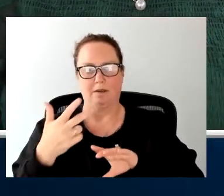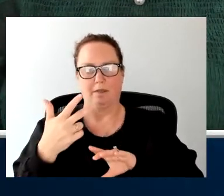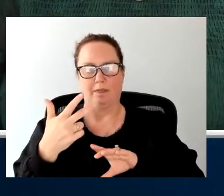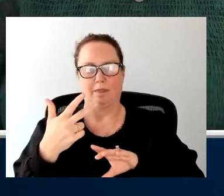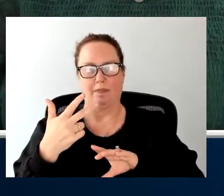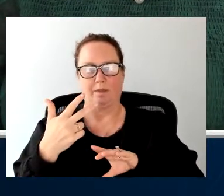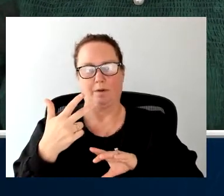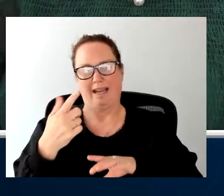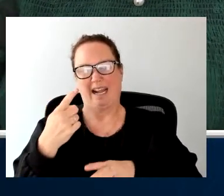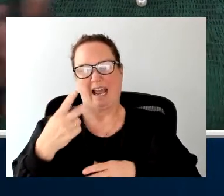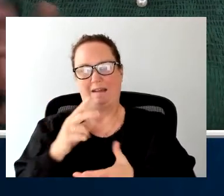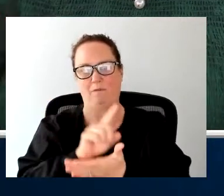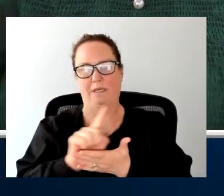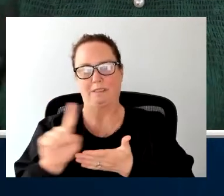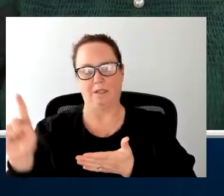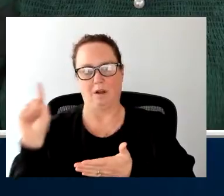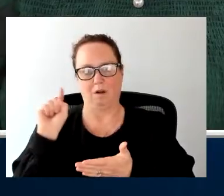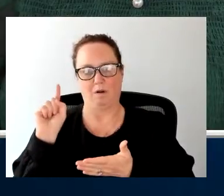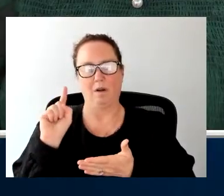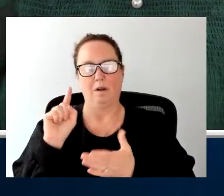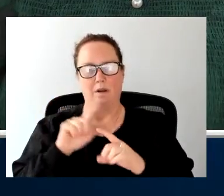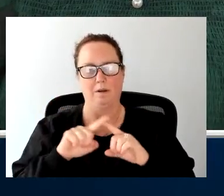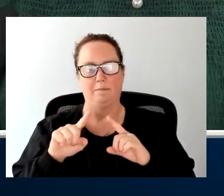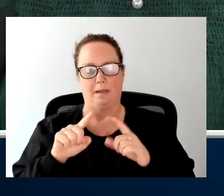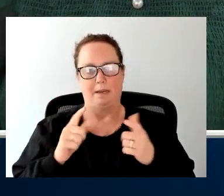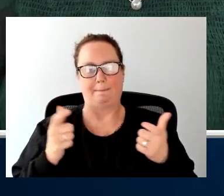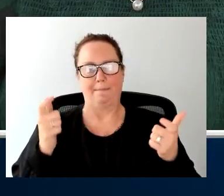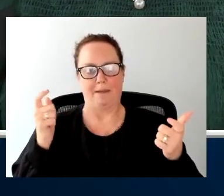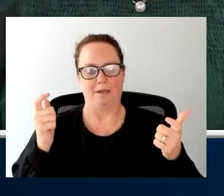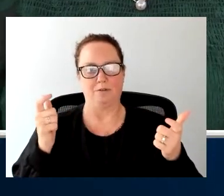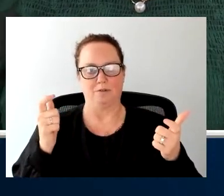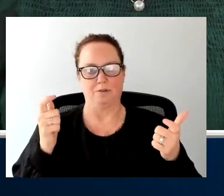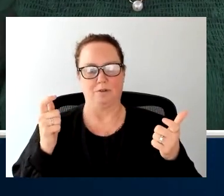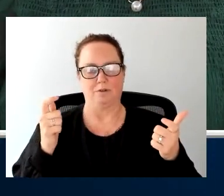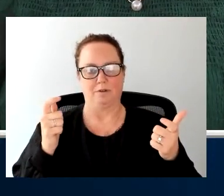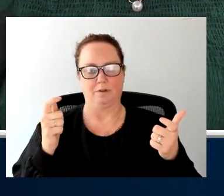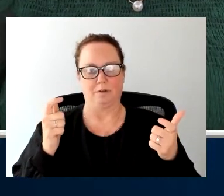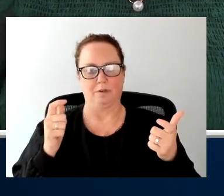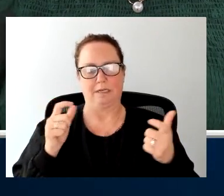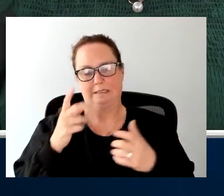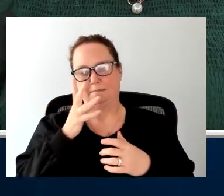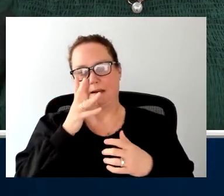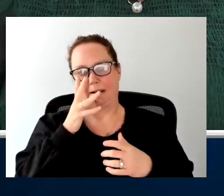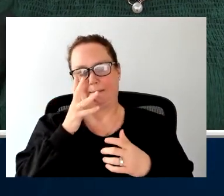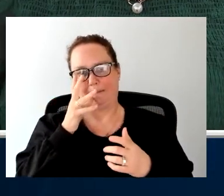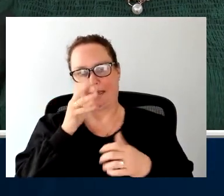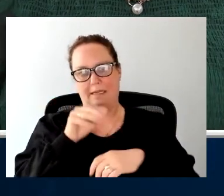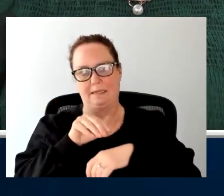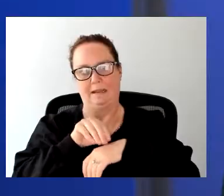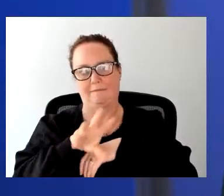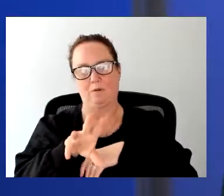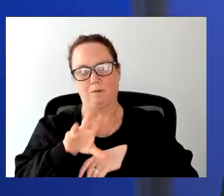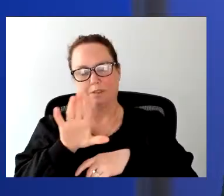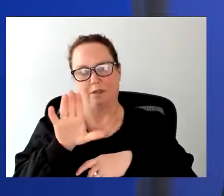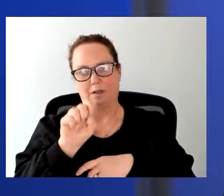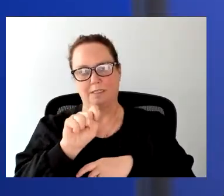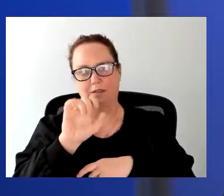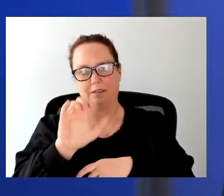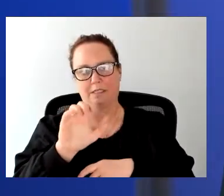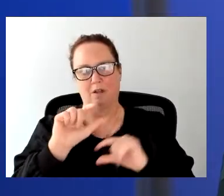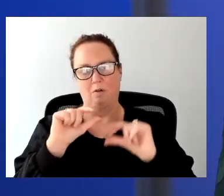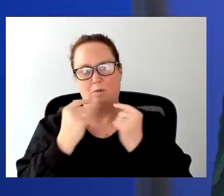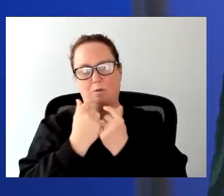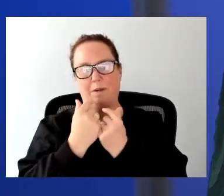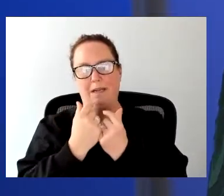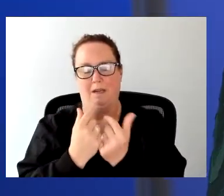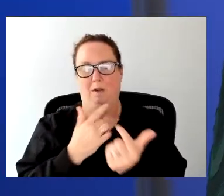ago. But he has been a major, he and his mom has been a major influence on this sickle cell group. And usually what we